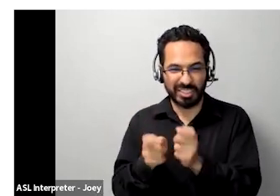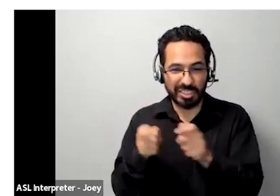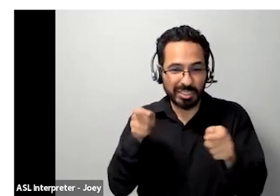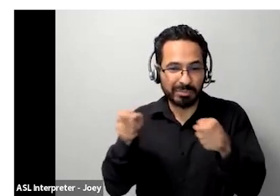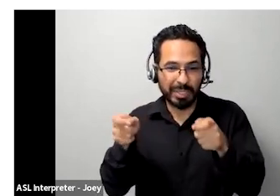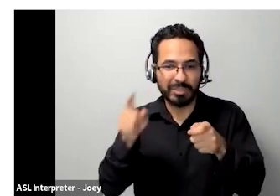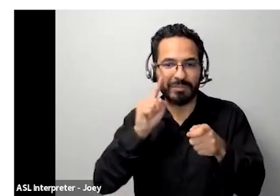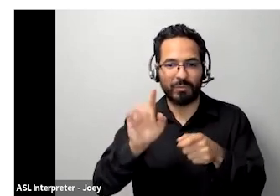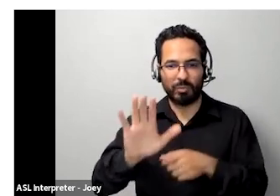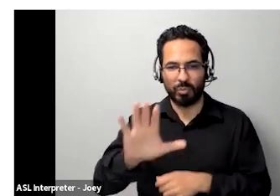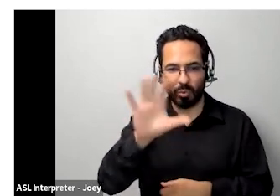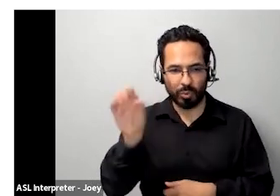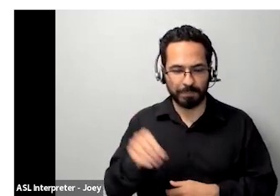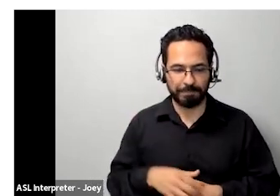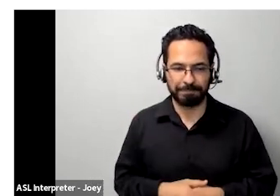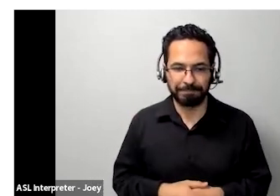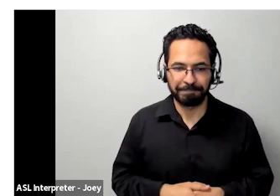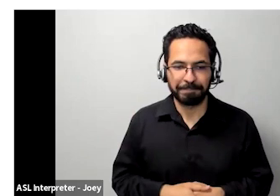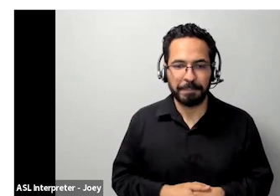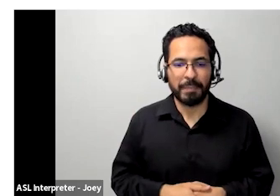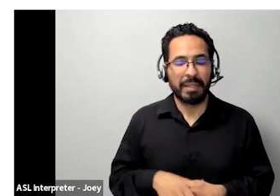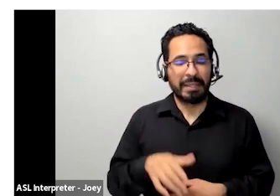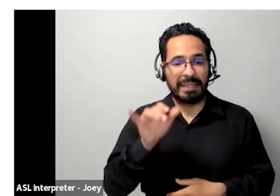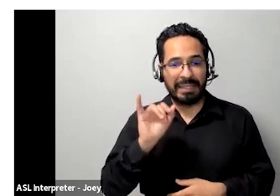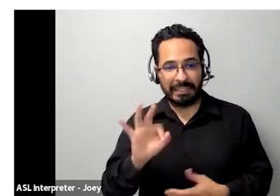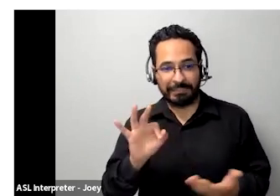organization. Whether it's going to be,